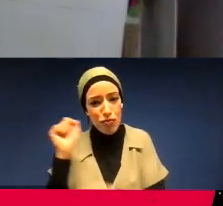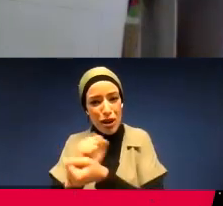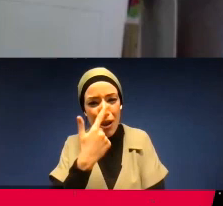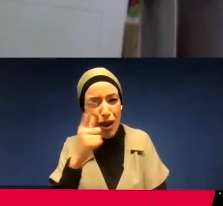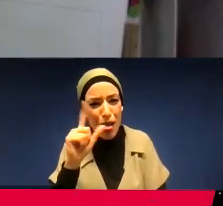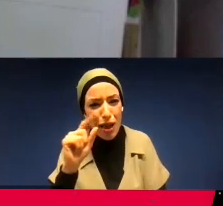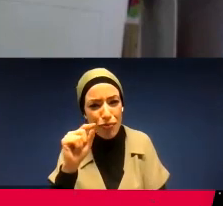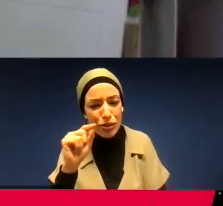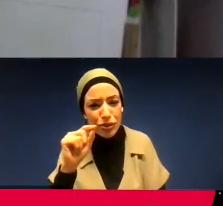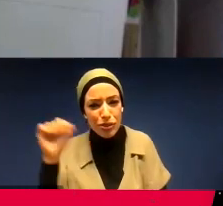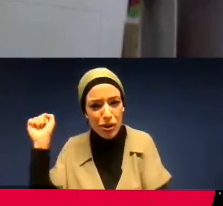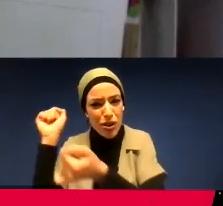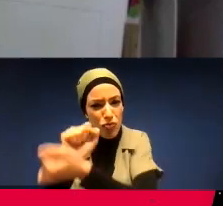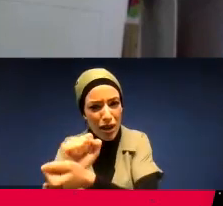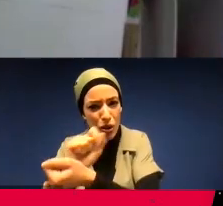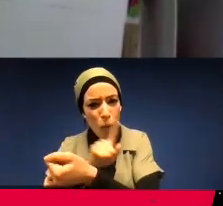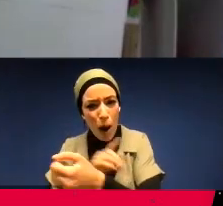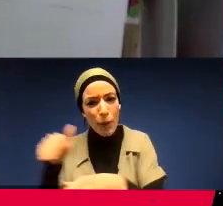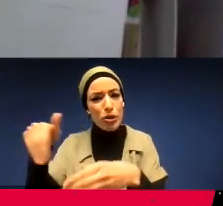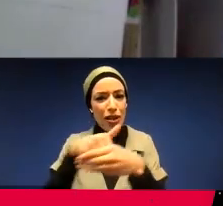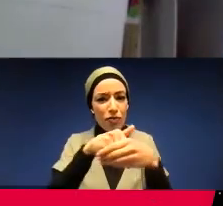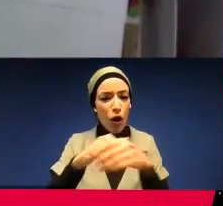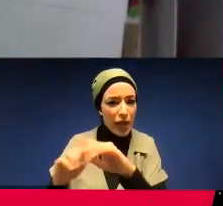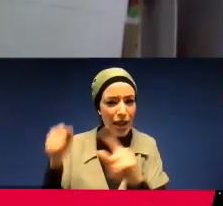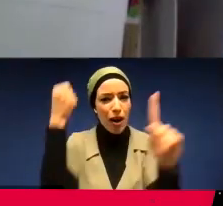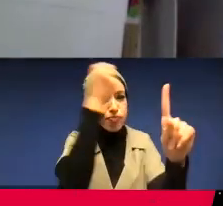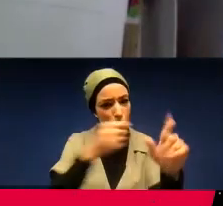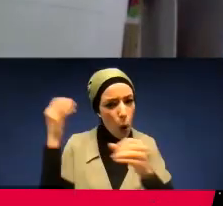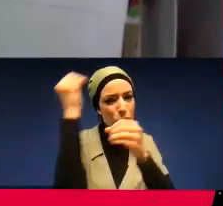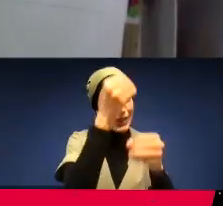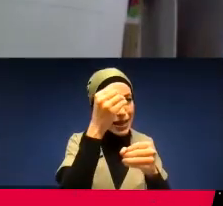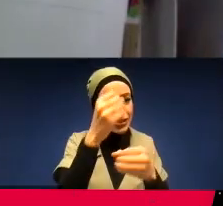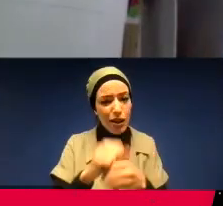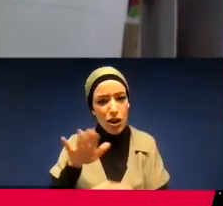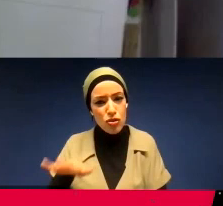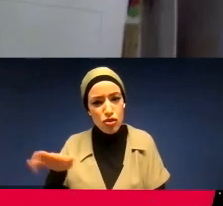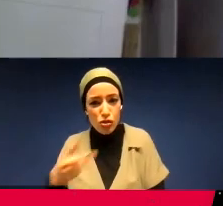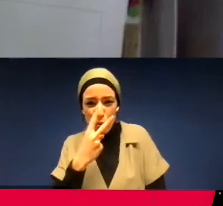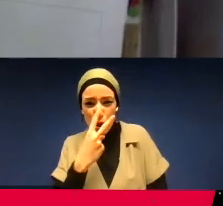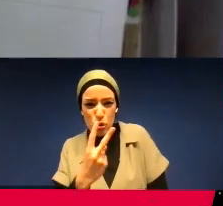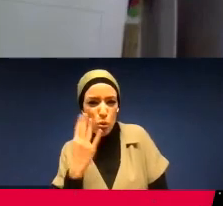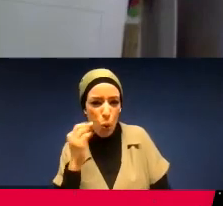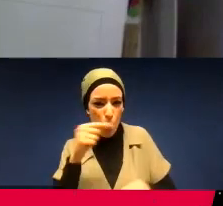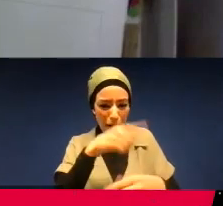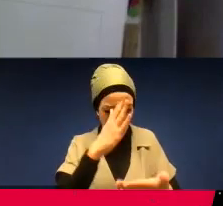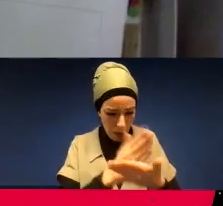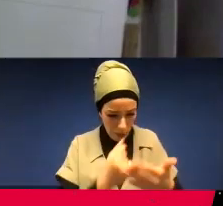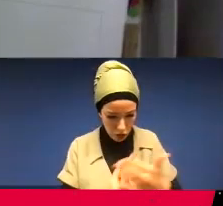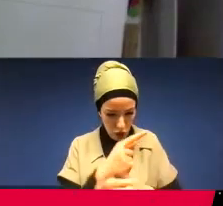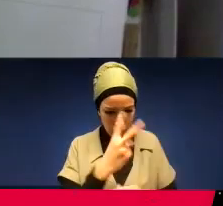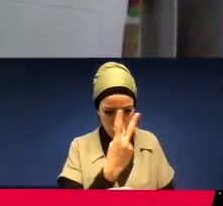of anti-protest against the government. These children were 2 years old when the uprising started in